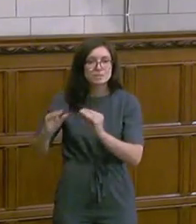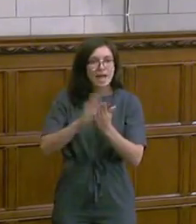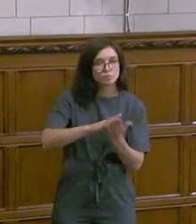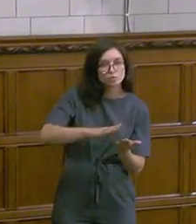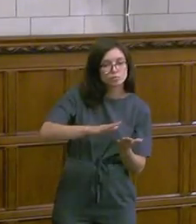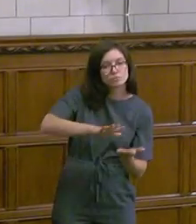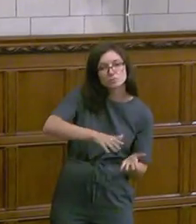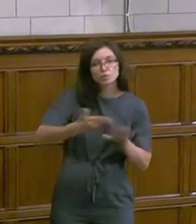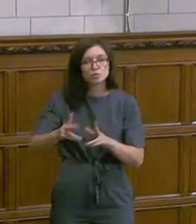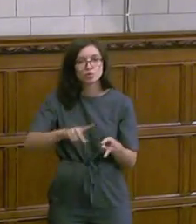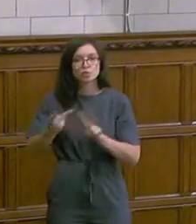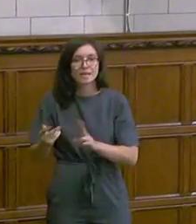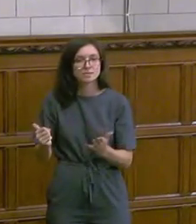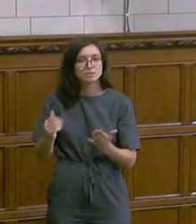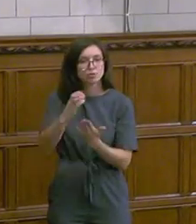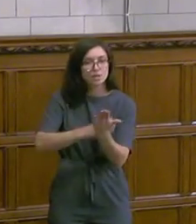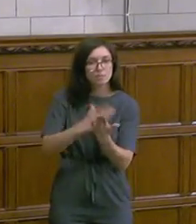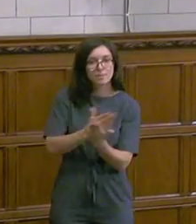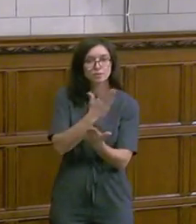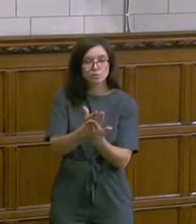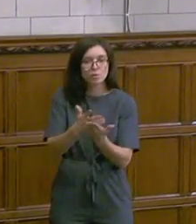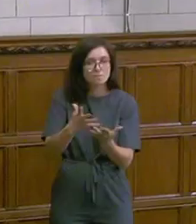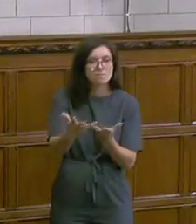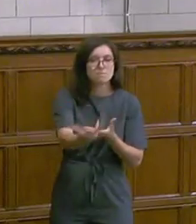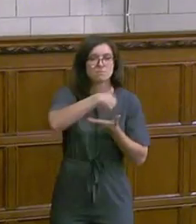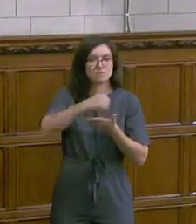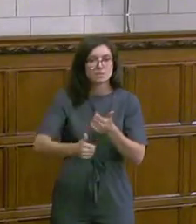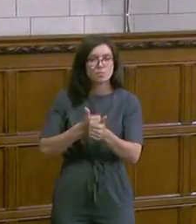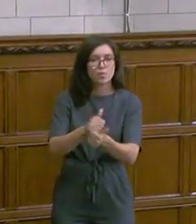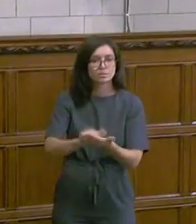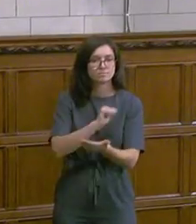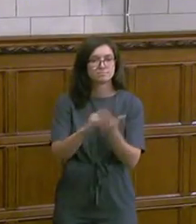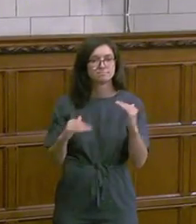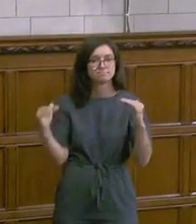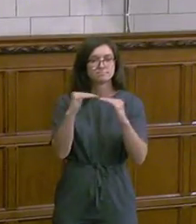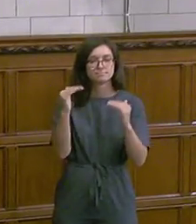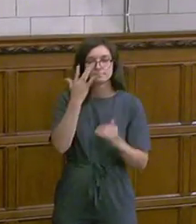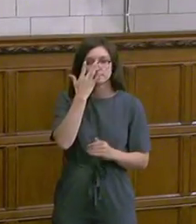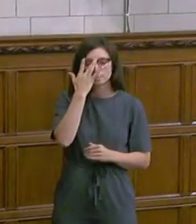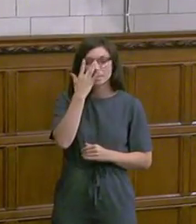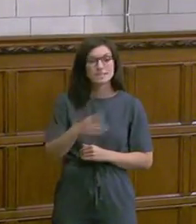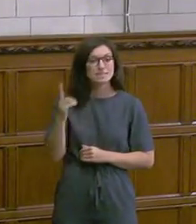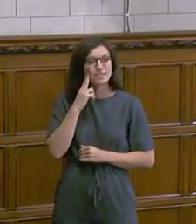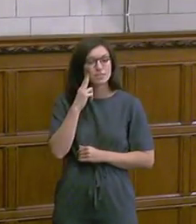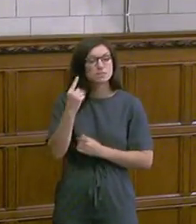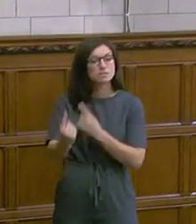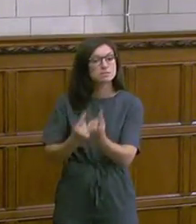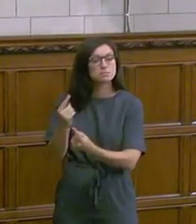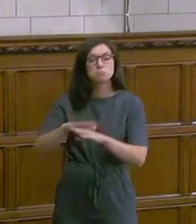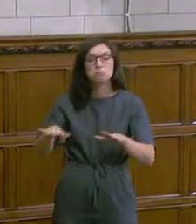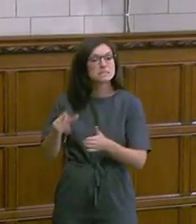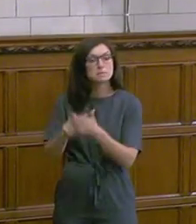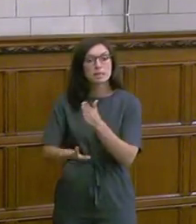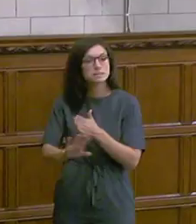and provide effective support. Despite the fact that deafness in itself is not a learning disability, deaf